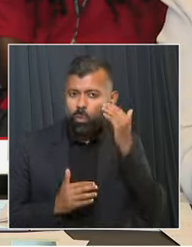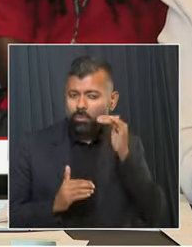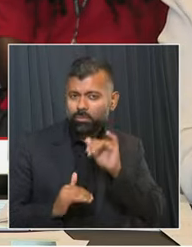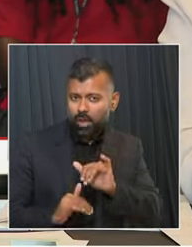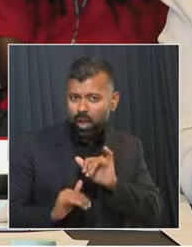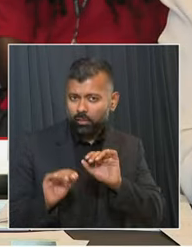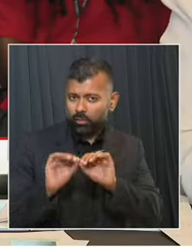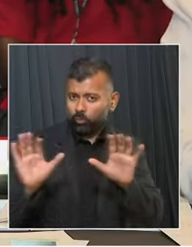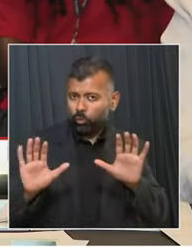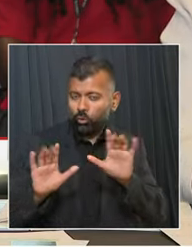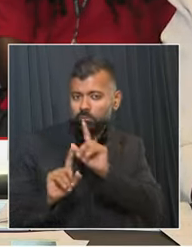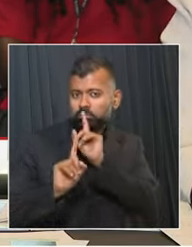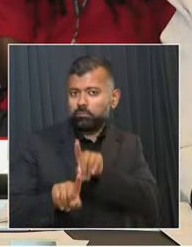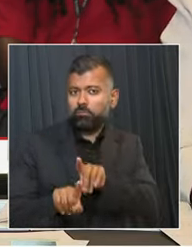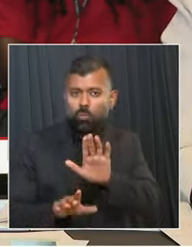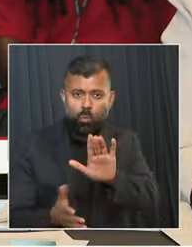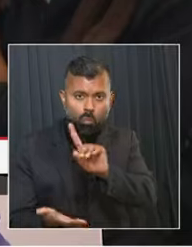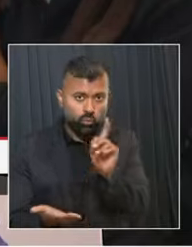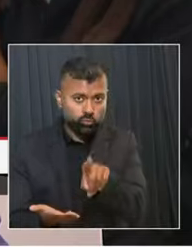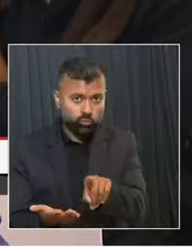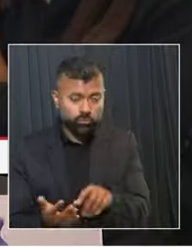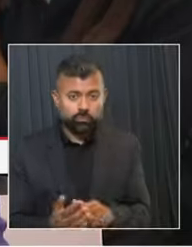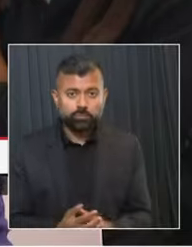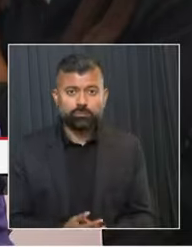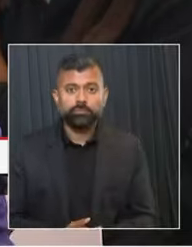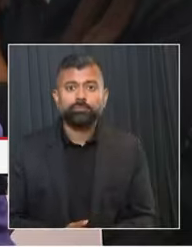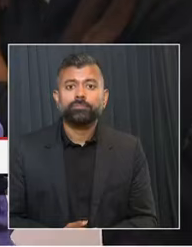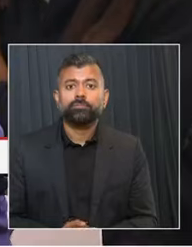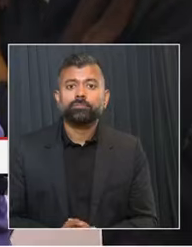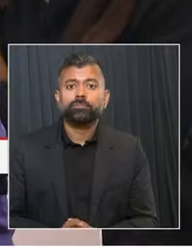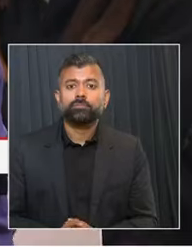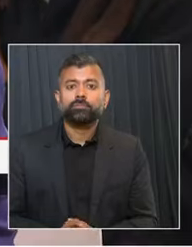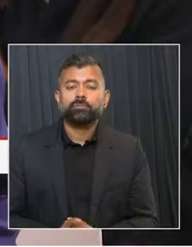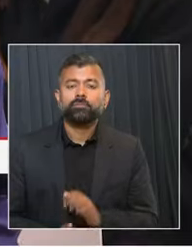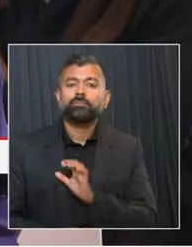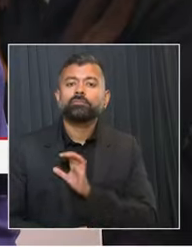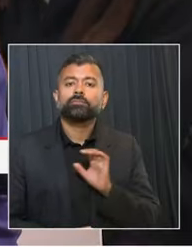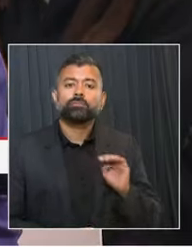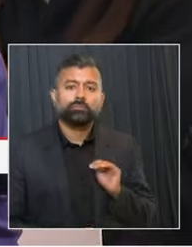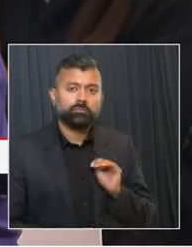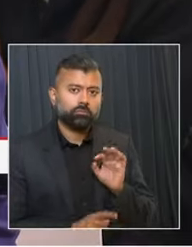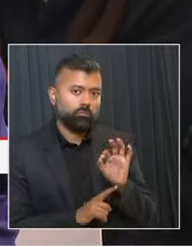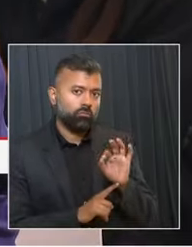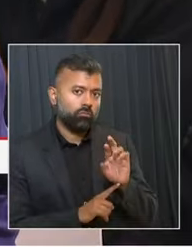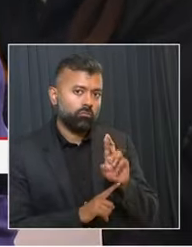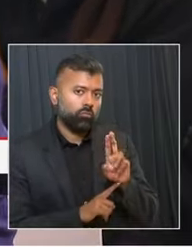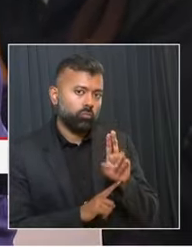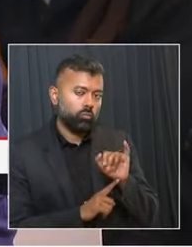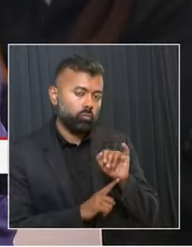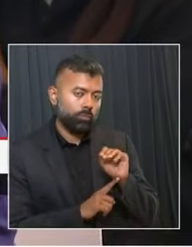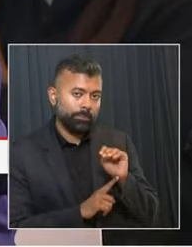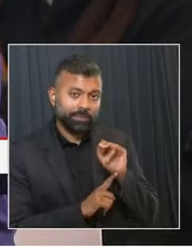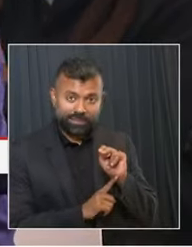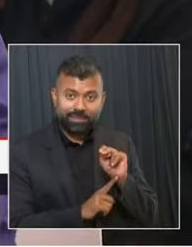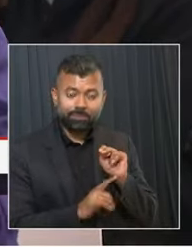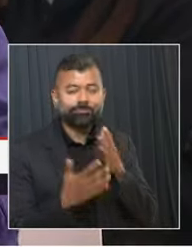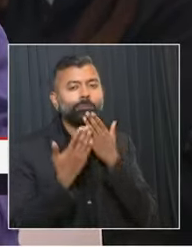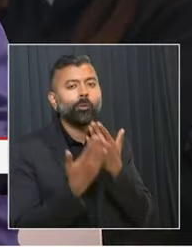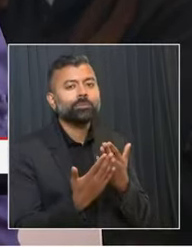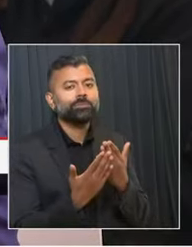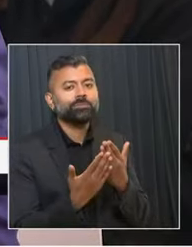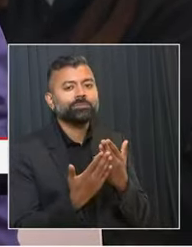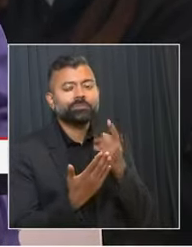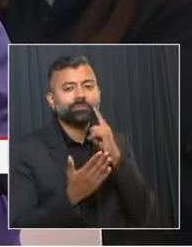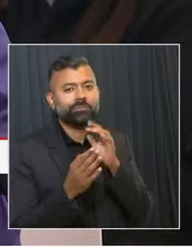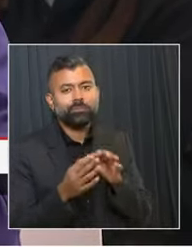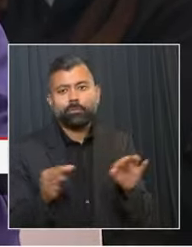highlight? Okay, go ahead. Sorry. Thank you for that. I do think that it's important for all of us to really closely dial in on the data